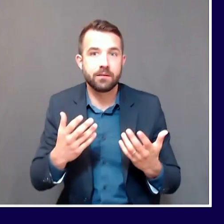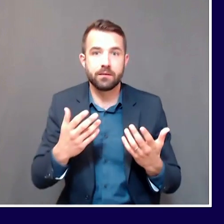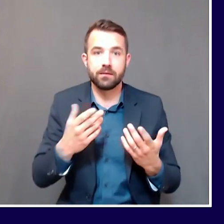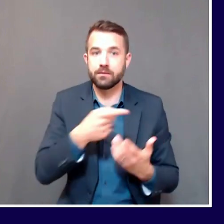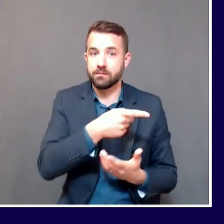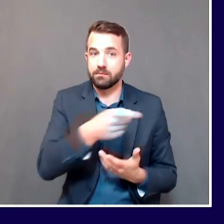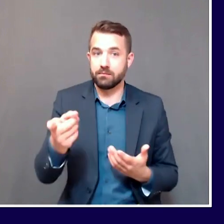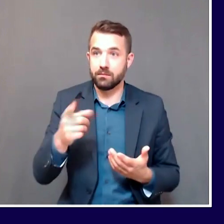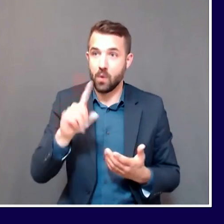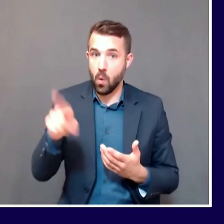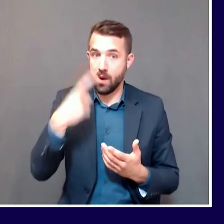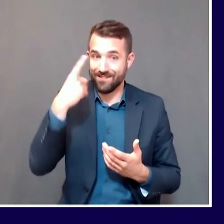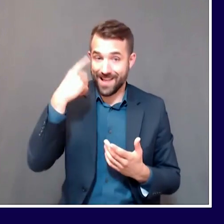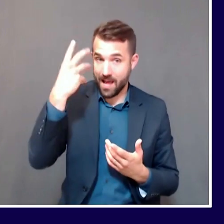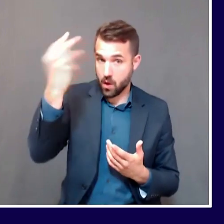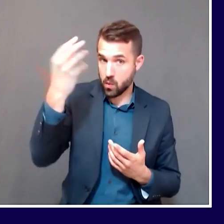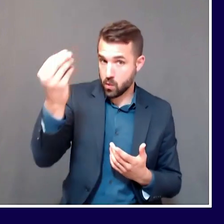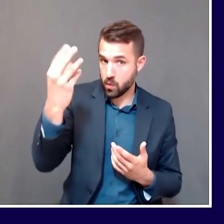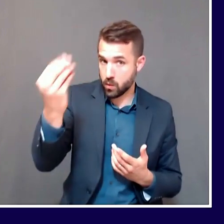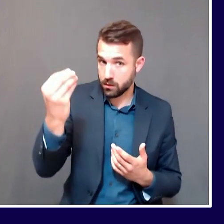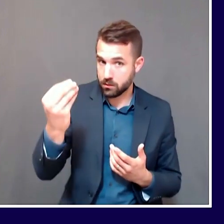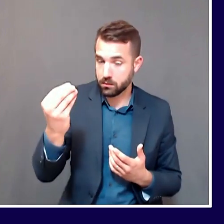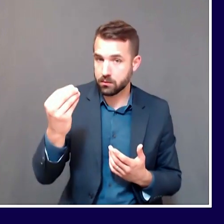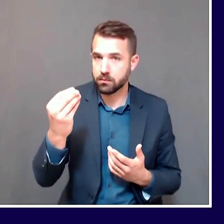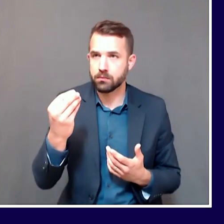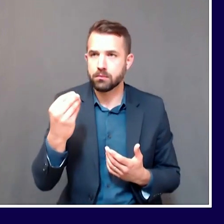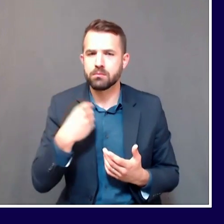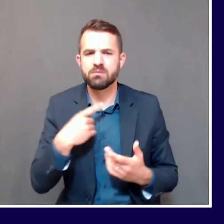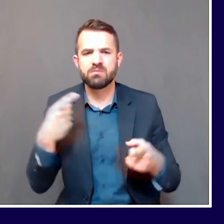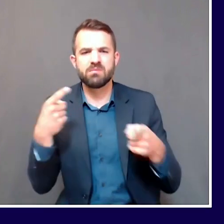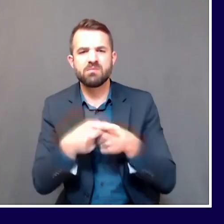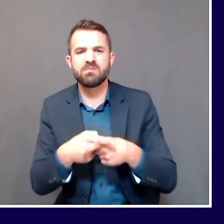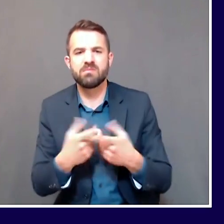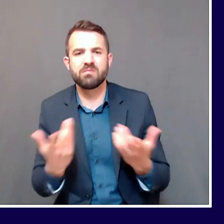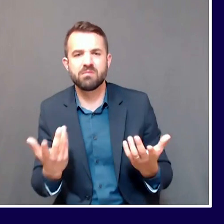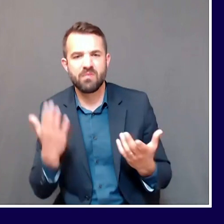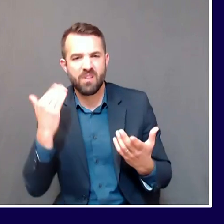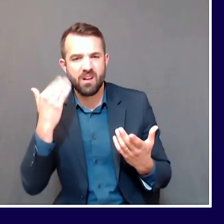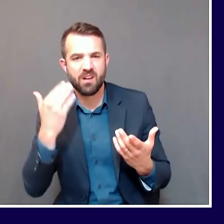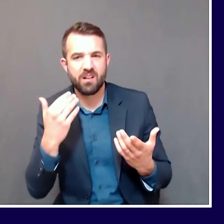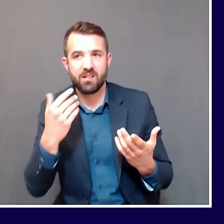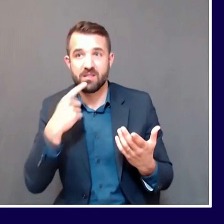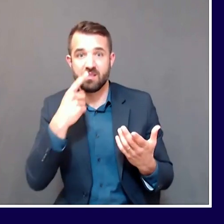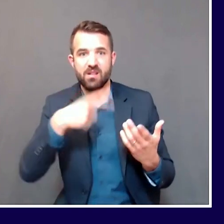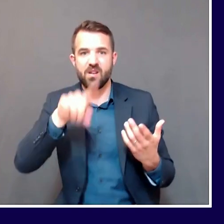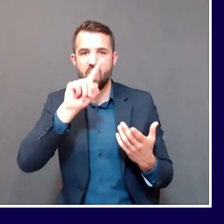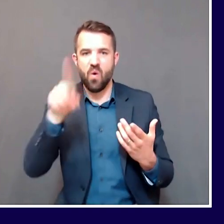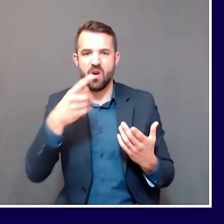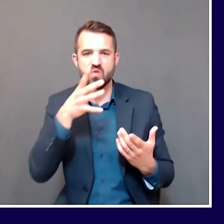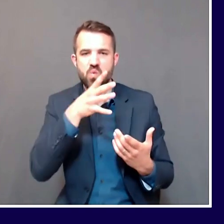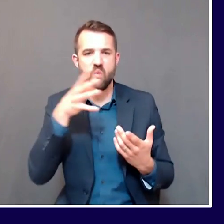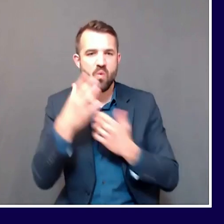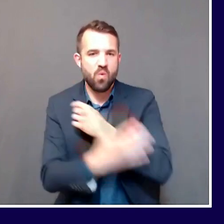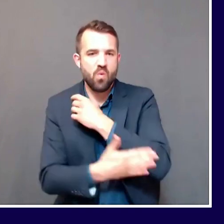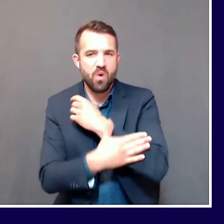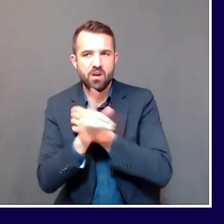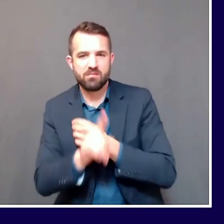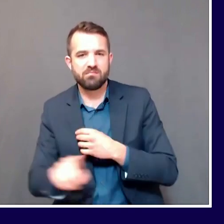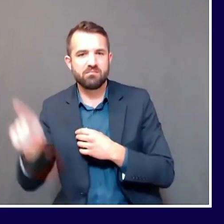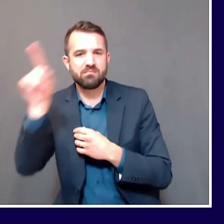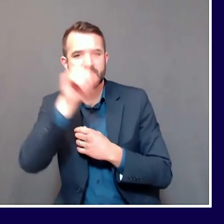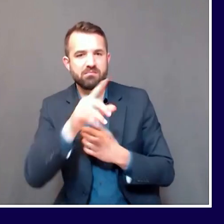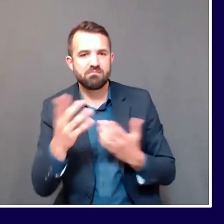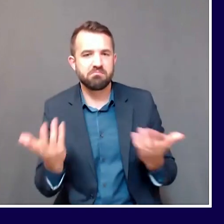state can offer outdoor service? Yeah, actually, I'm gonna defer that question to Commissioner Lambrou as well. That is